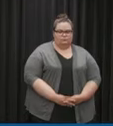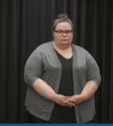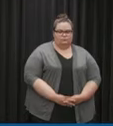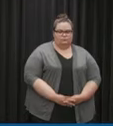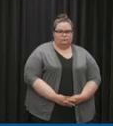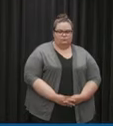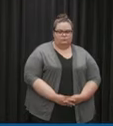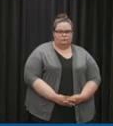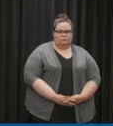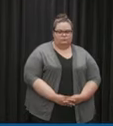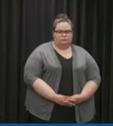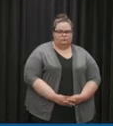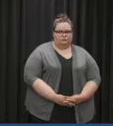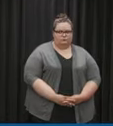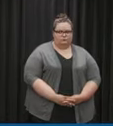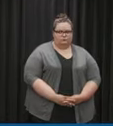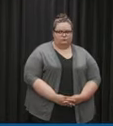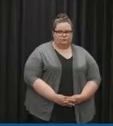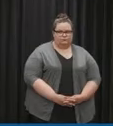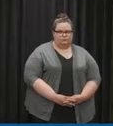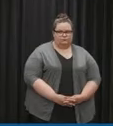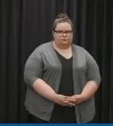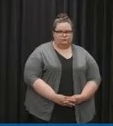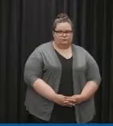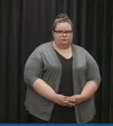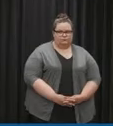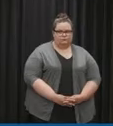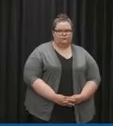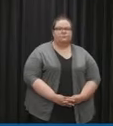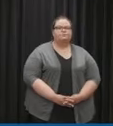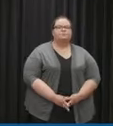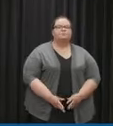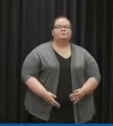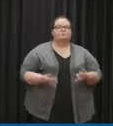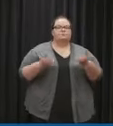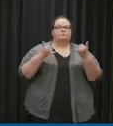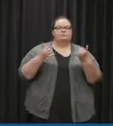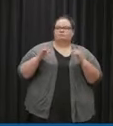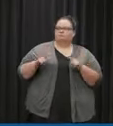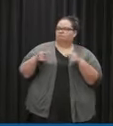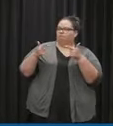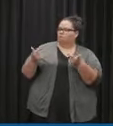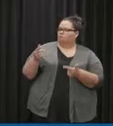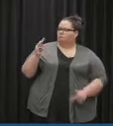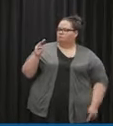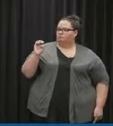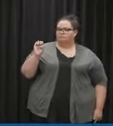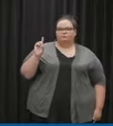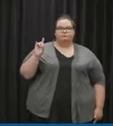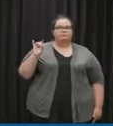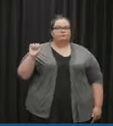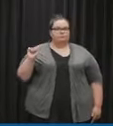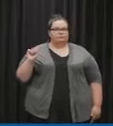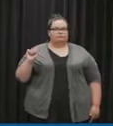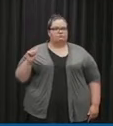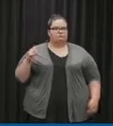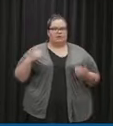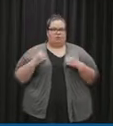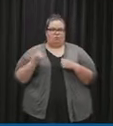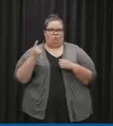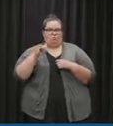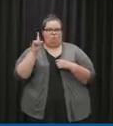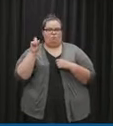and continue to be active. Thank you for your attention. Media, each reporter will have one question. You can pose your